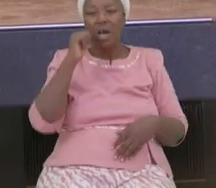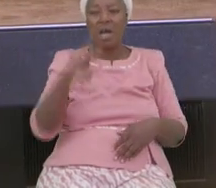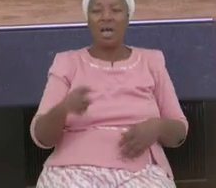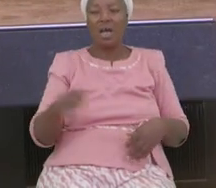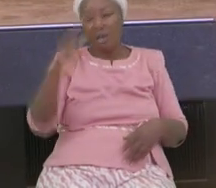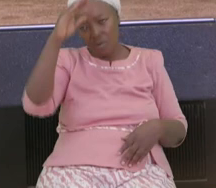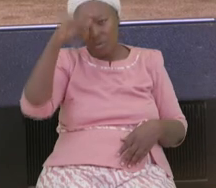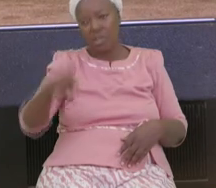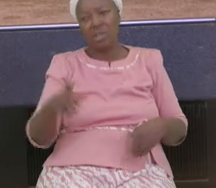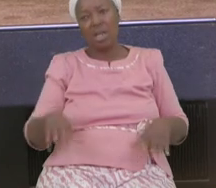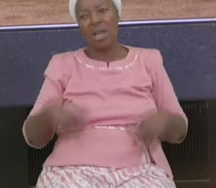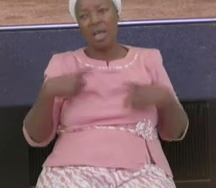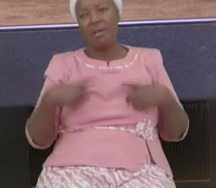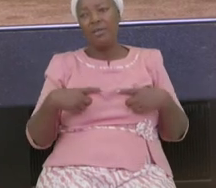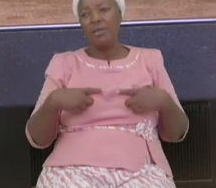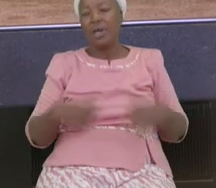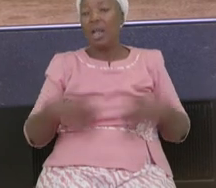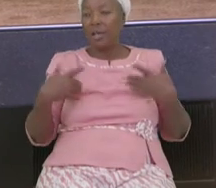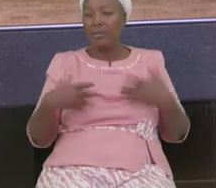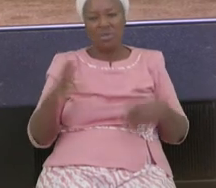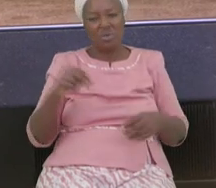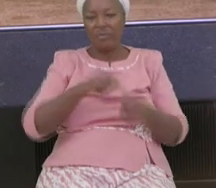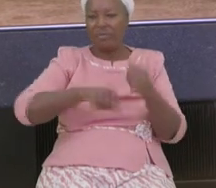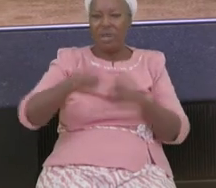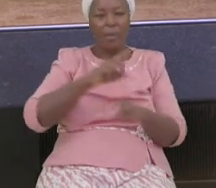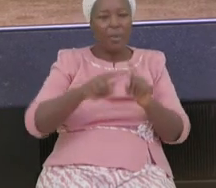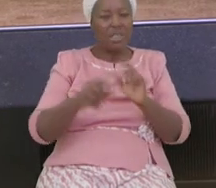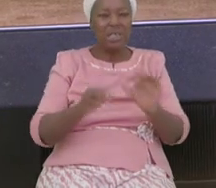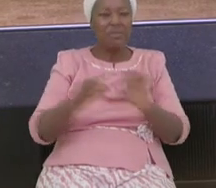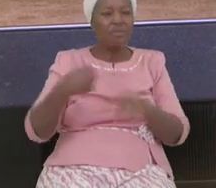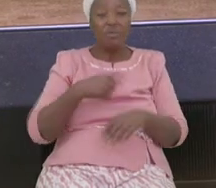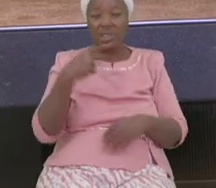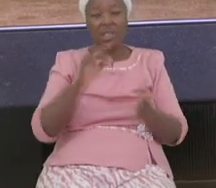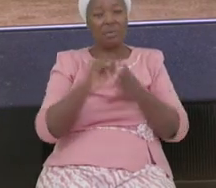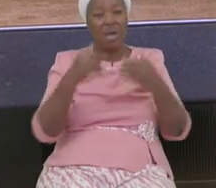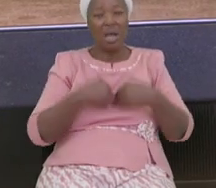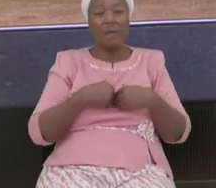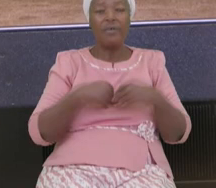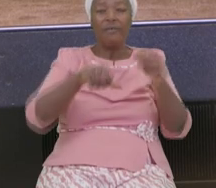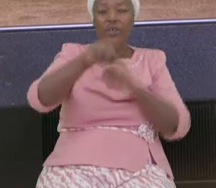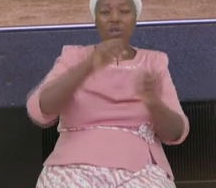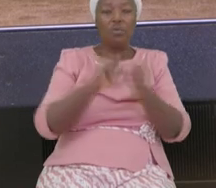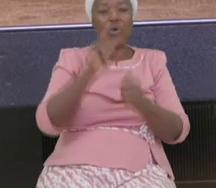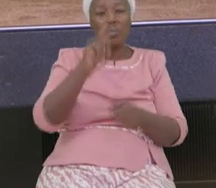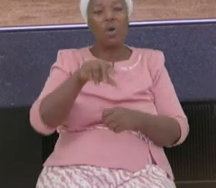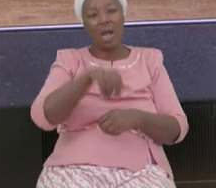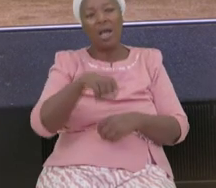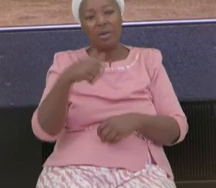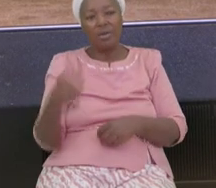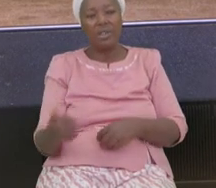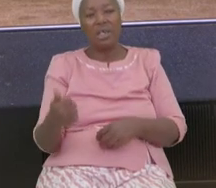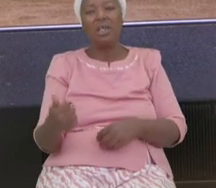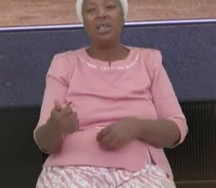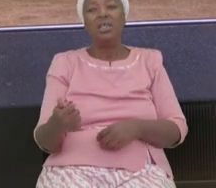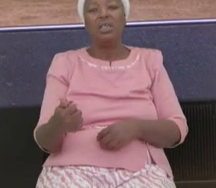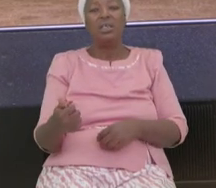his life. There's no fellowship there. But then if we say we have fellowship with one another, it